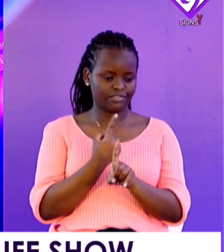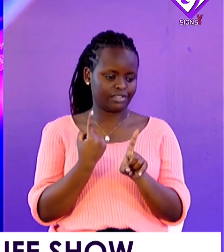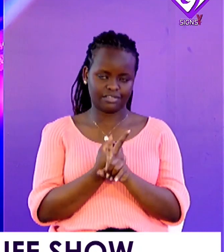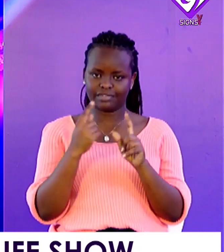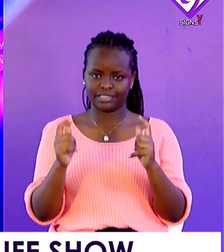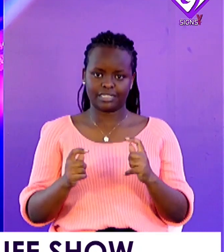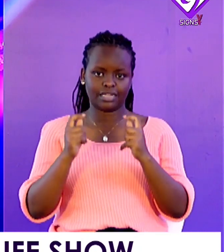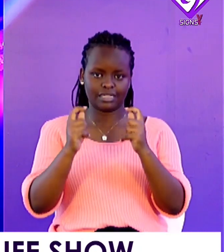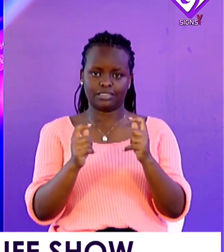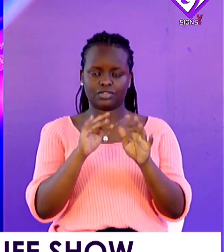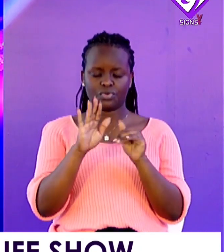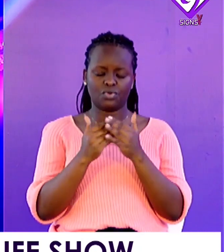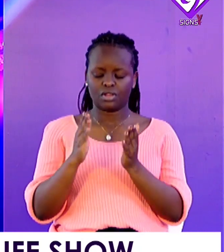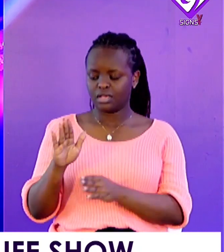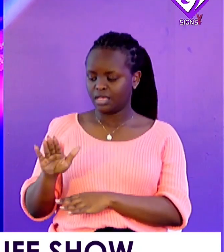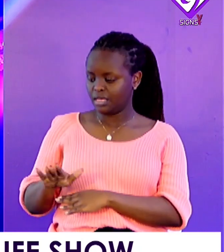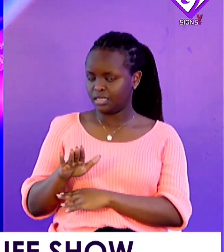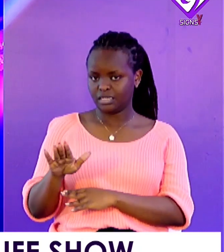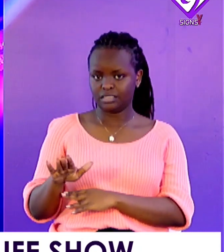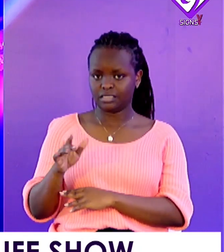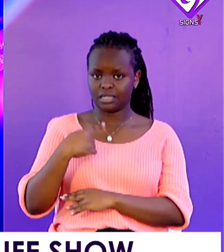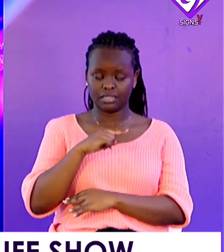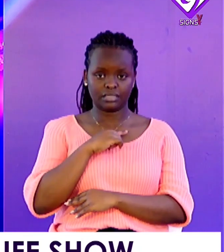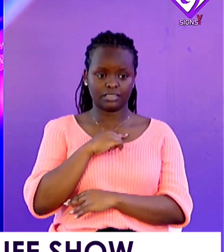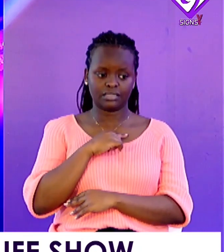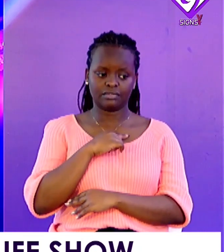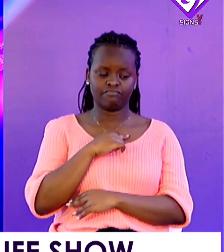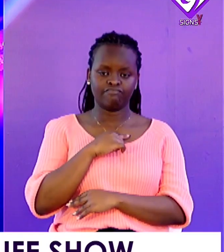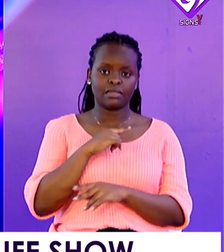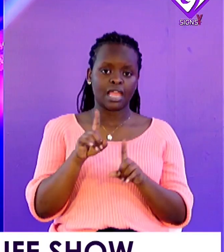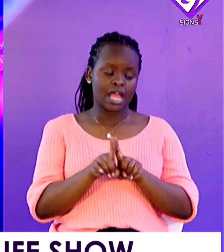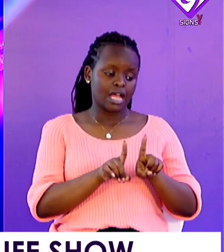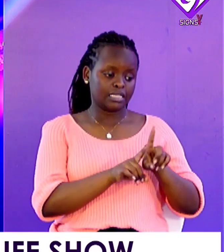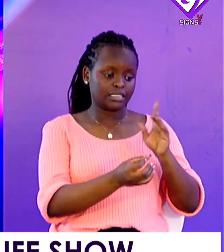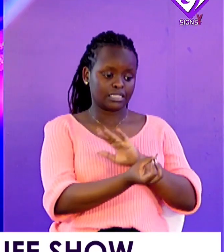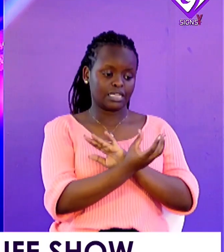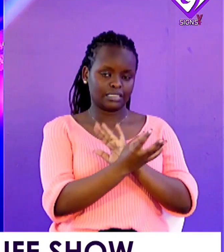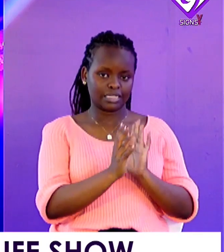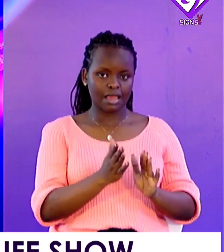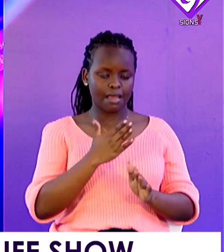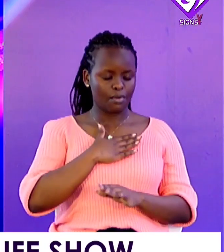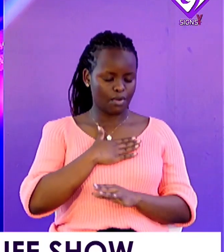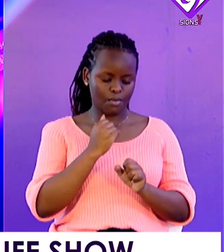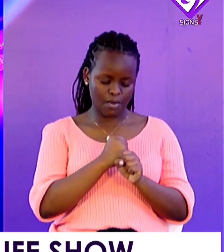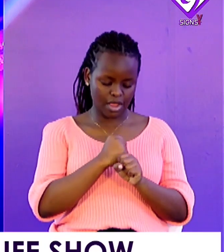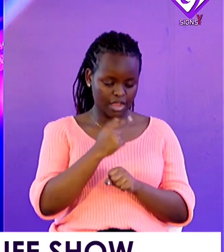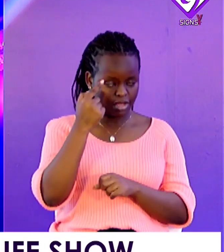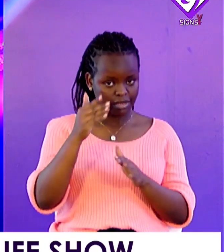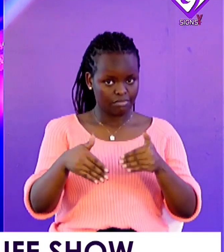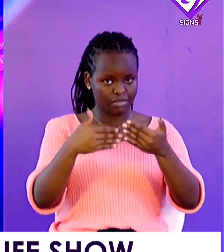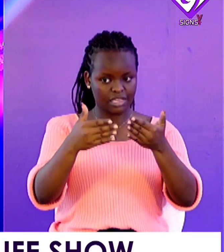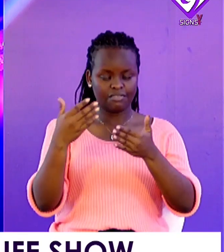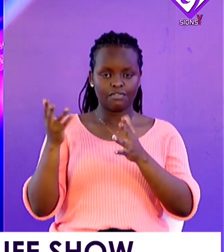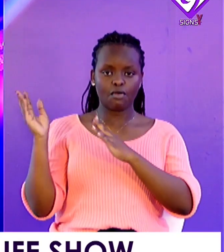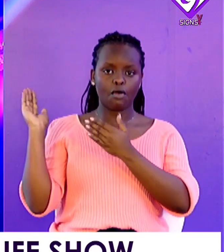all our areas, and we need to be, as a counselor, our work is to empower and give hope and